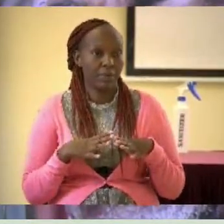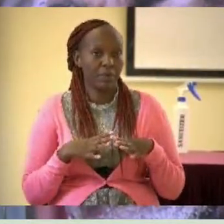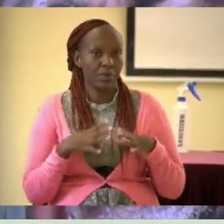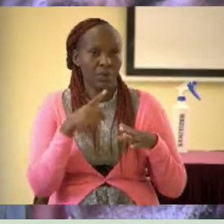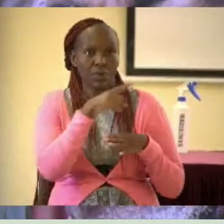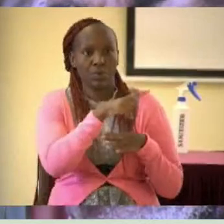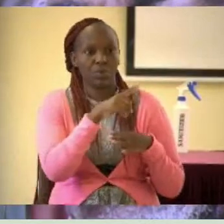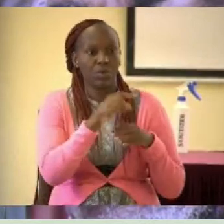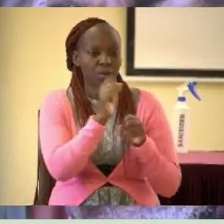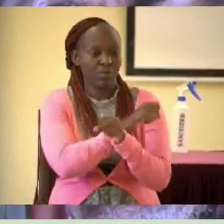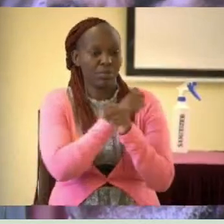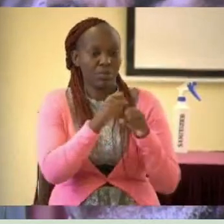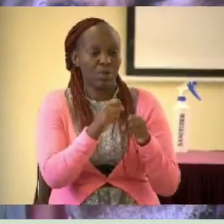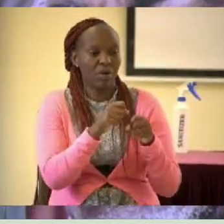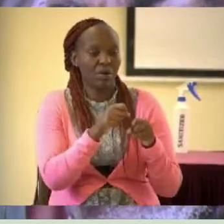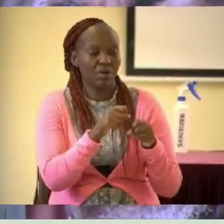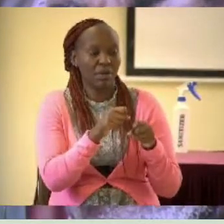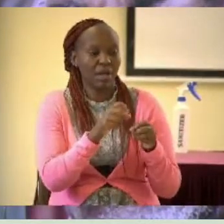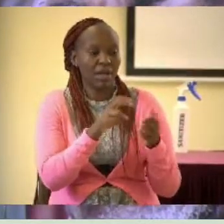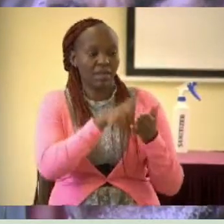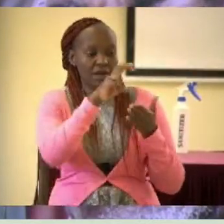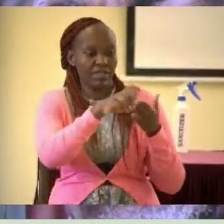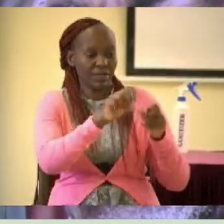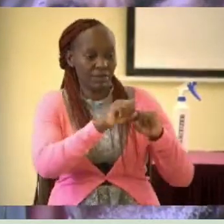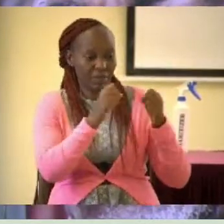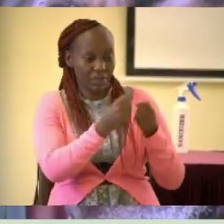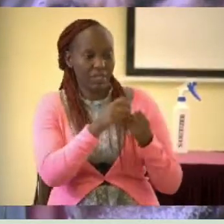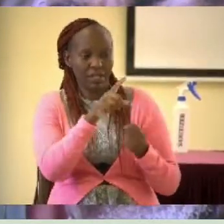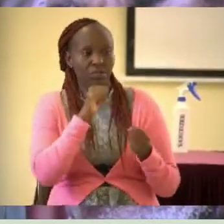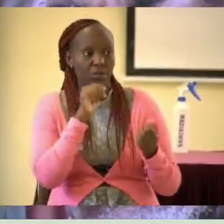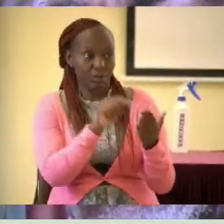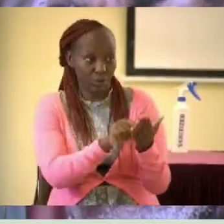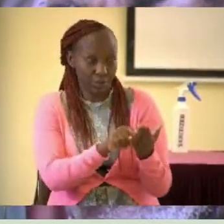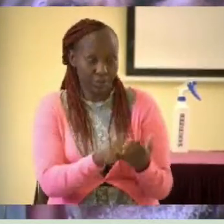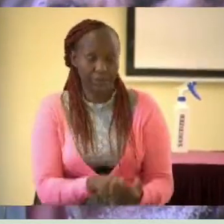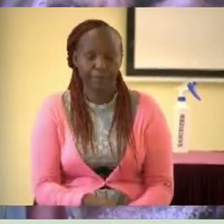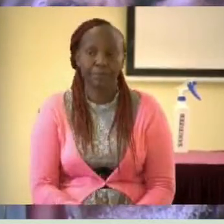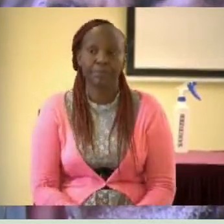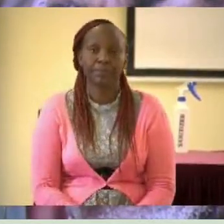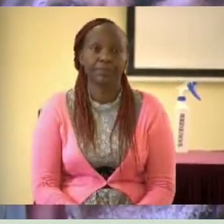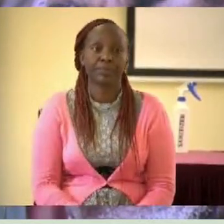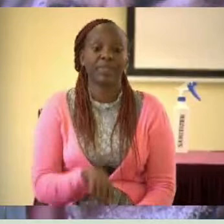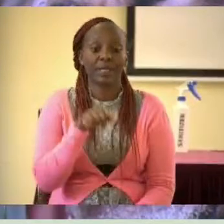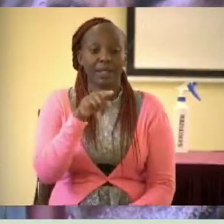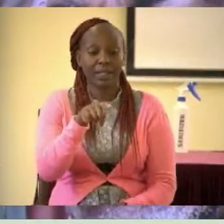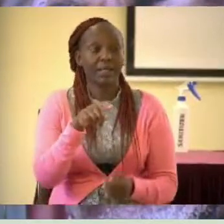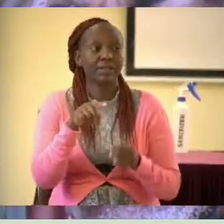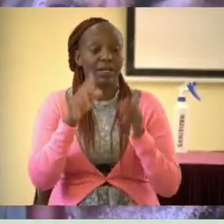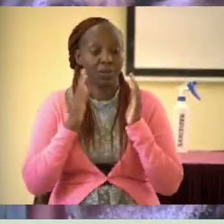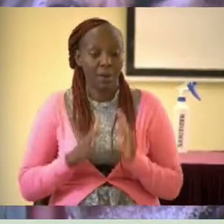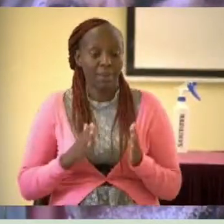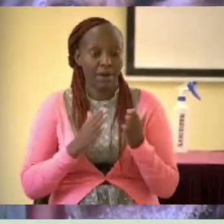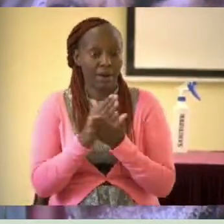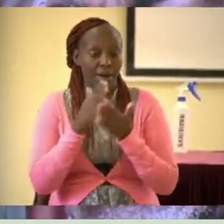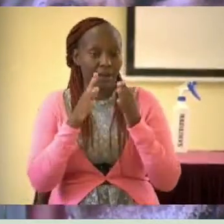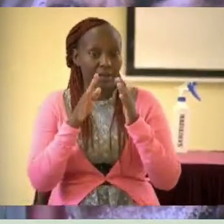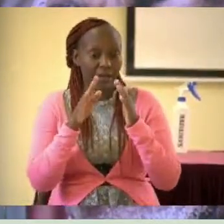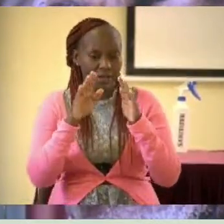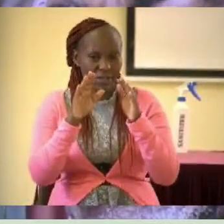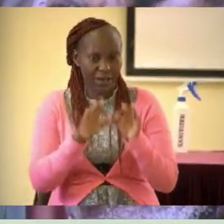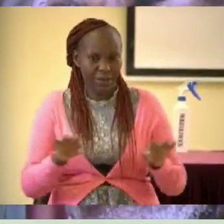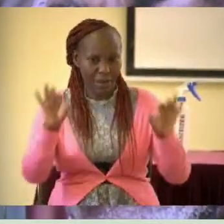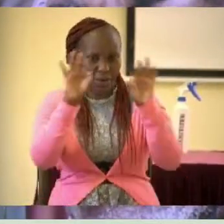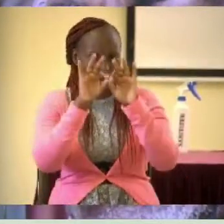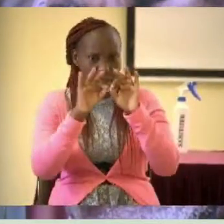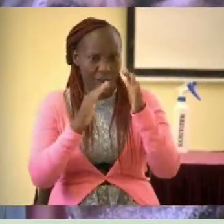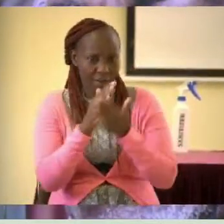unfortunate in society. That is not the point. I said it's a fundamental right, and when something is fundamental, you cannot wish